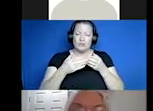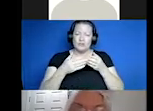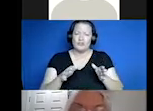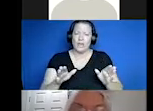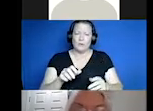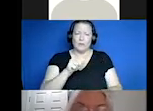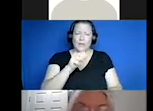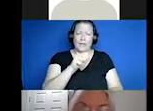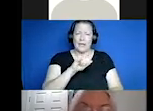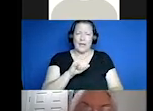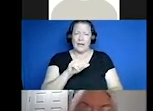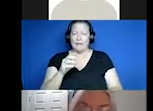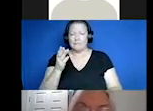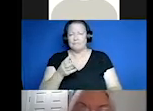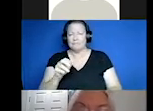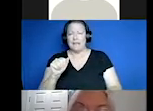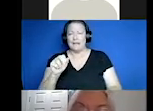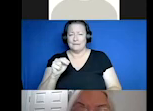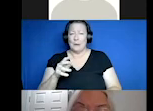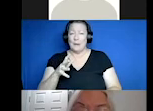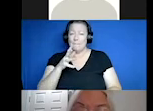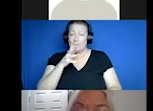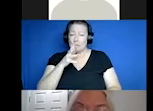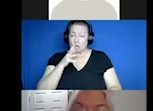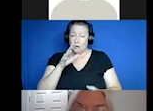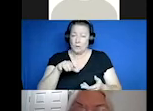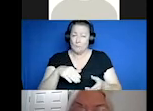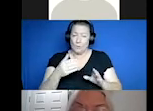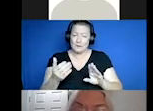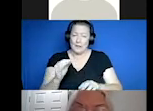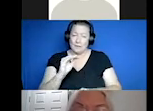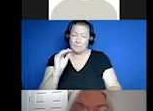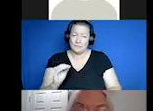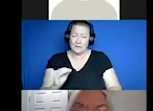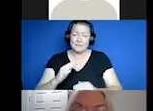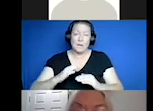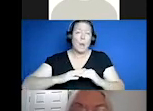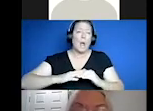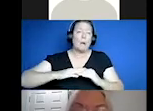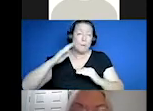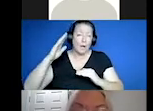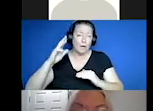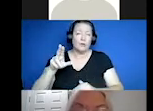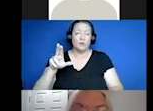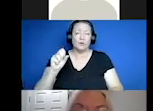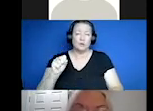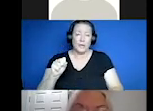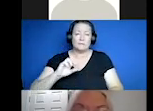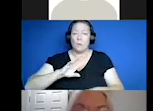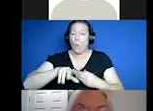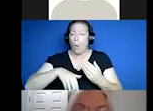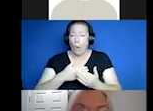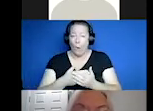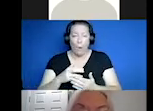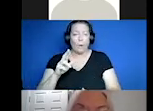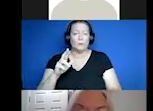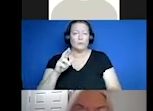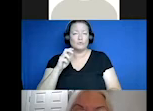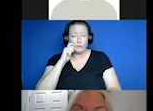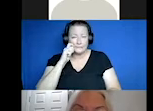Indian Alaska Native maternal mortality rate is above the US all races mortality